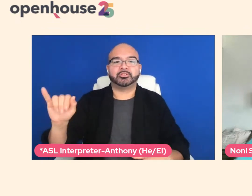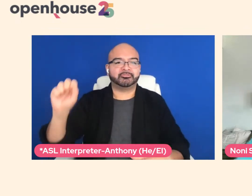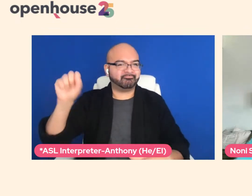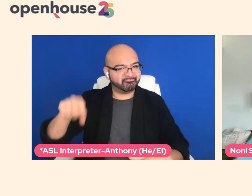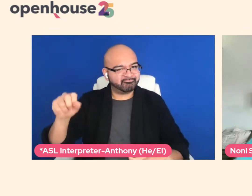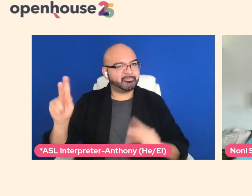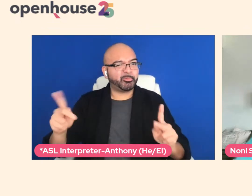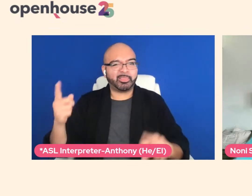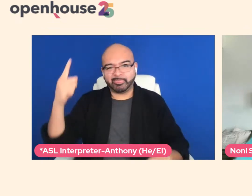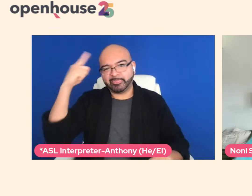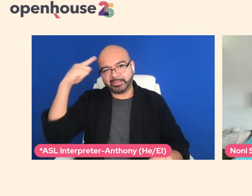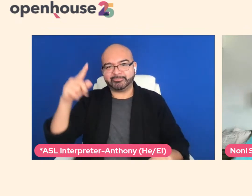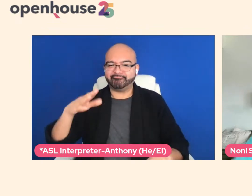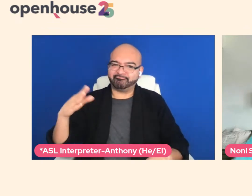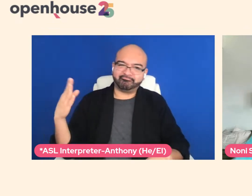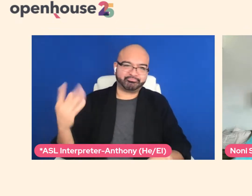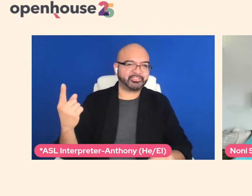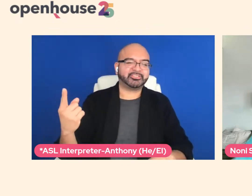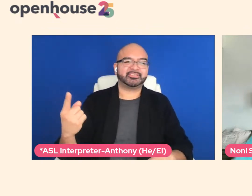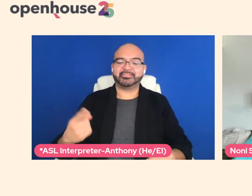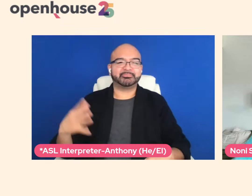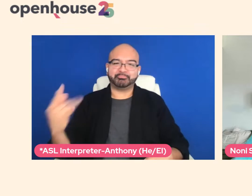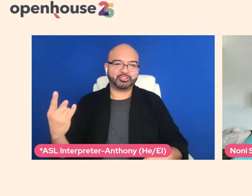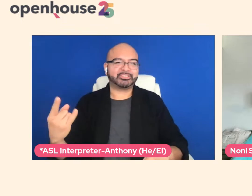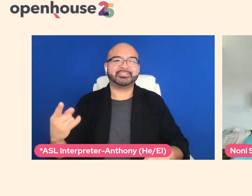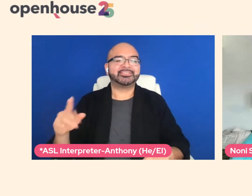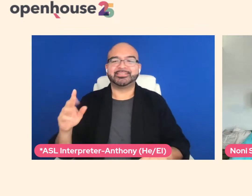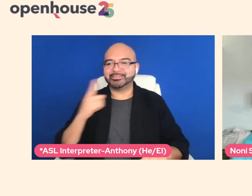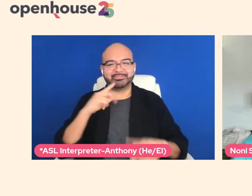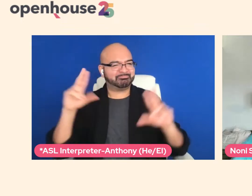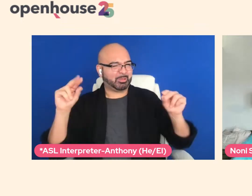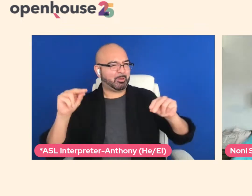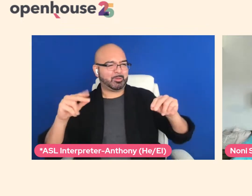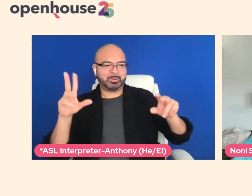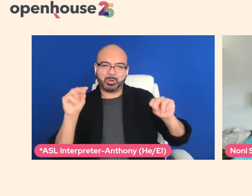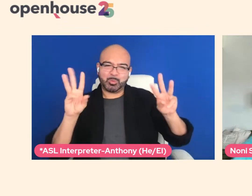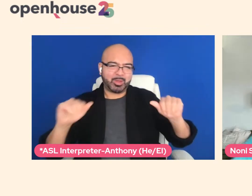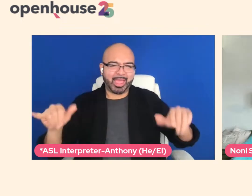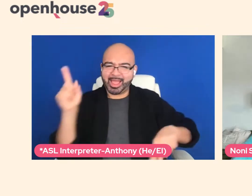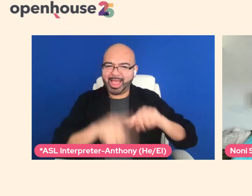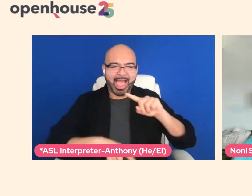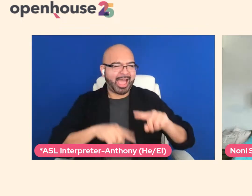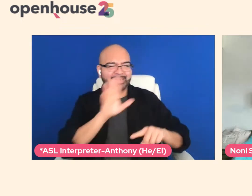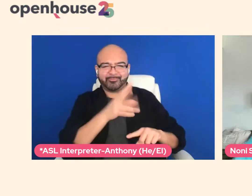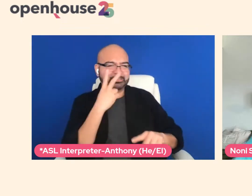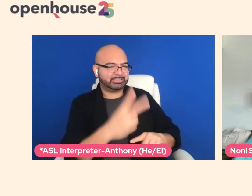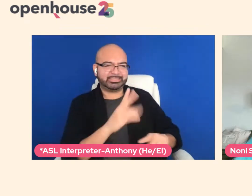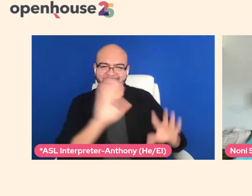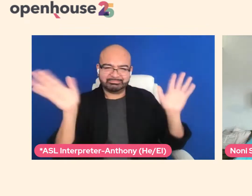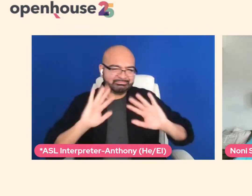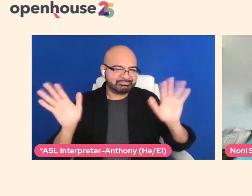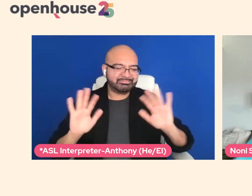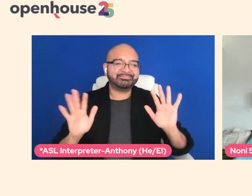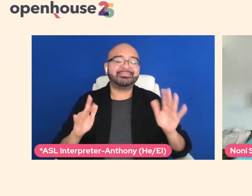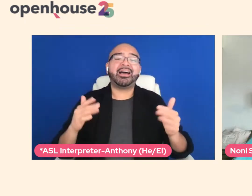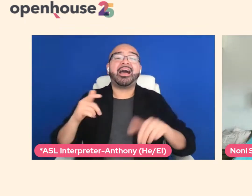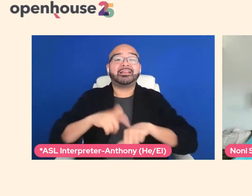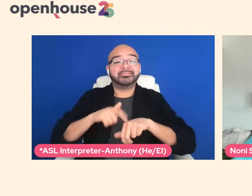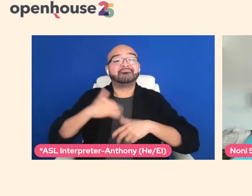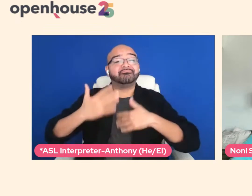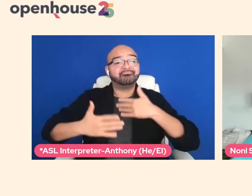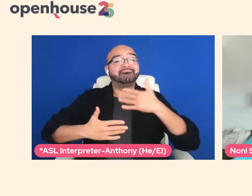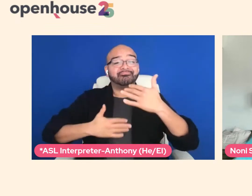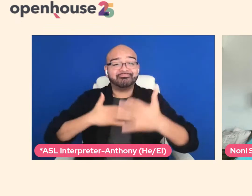way. There's no way. I've never seen anything like it. There's no way. And after a while, you can't deny